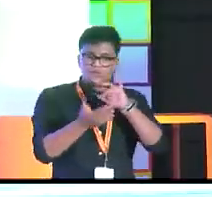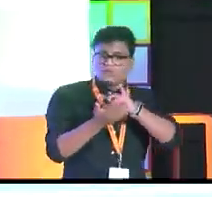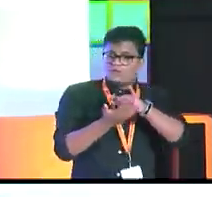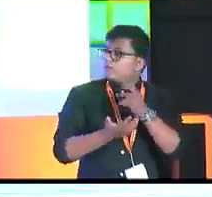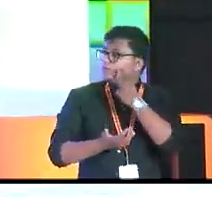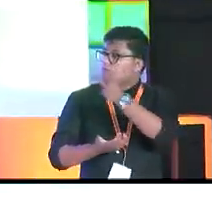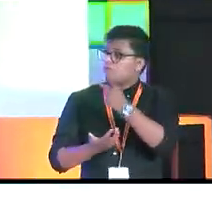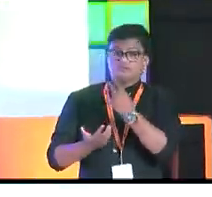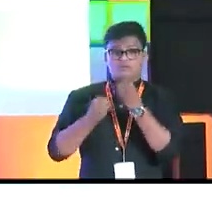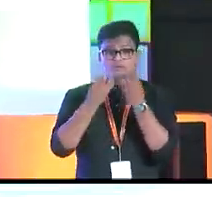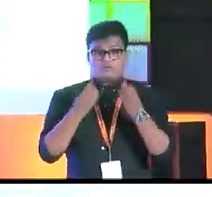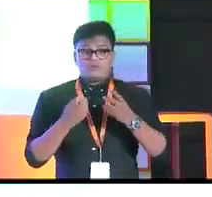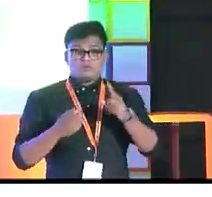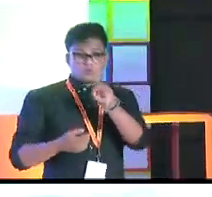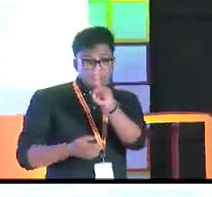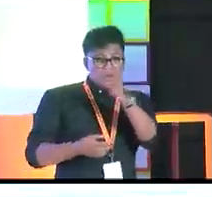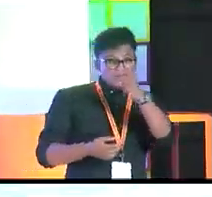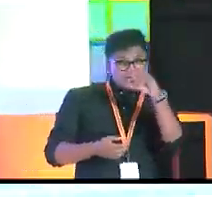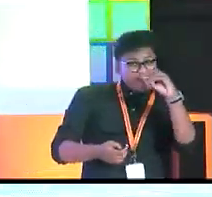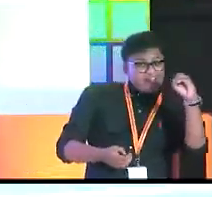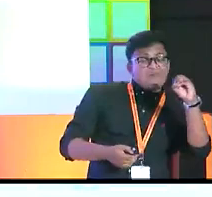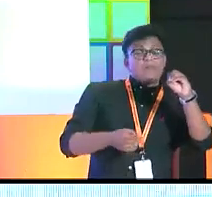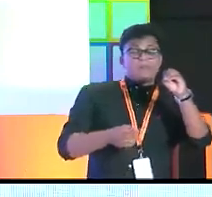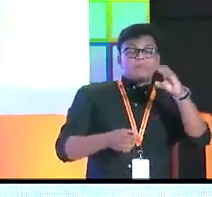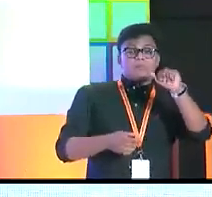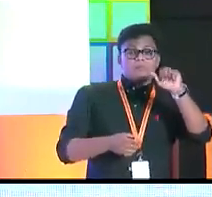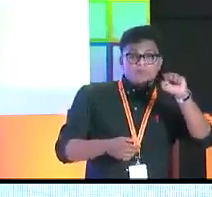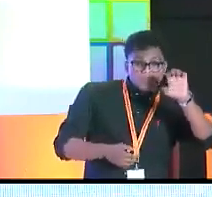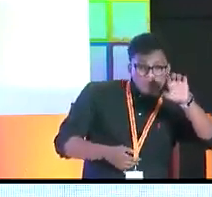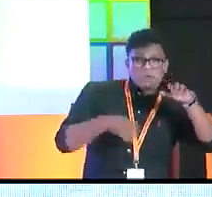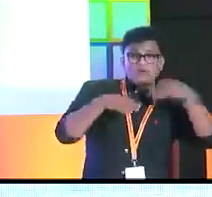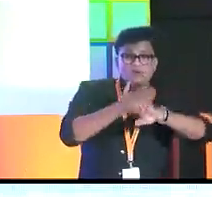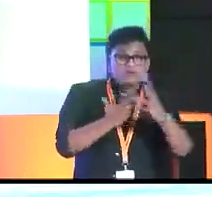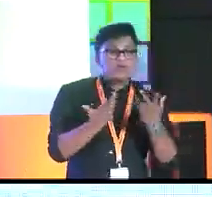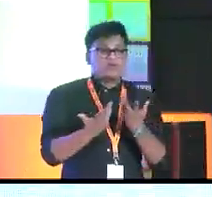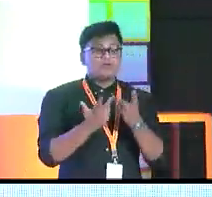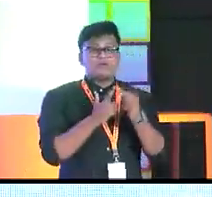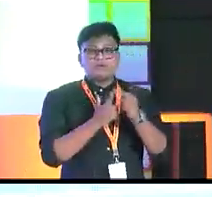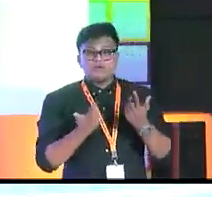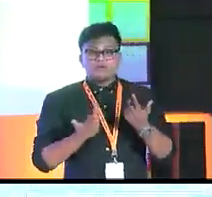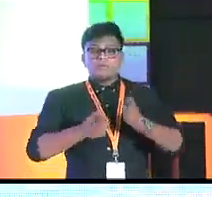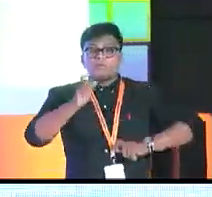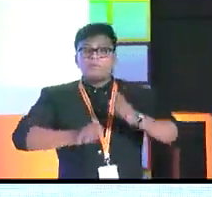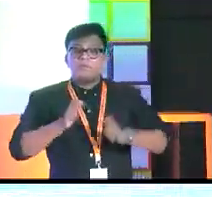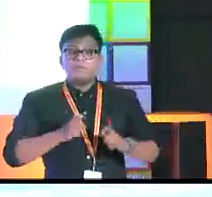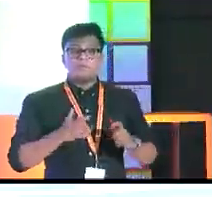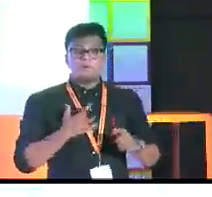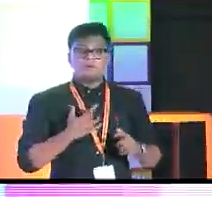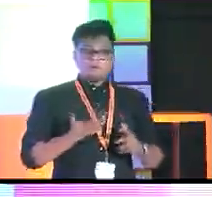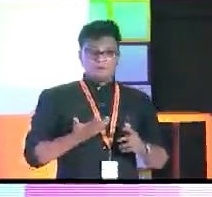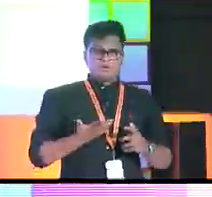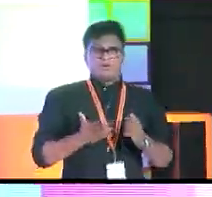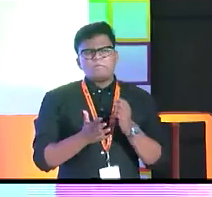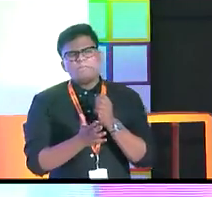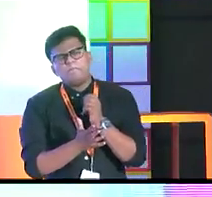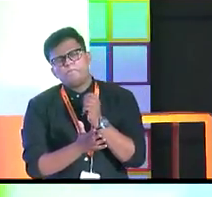know that there were about 1,700 cases just in the cluster of few villages where people only needed very, very basic